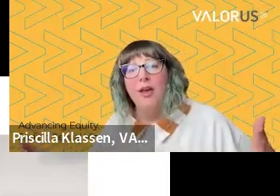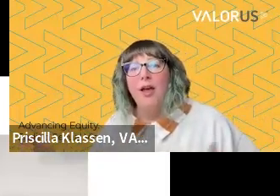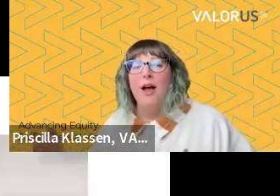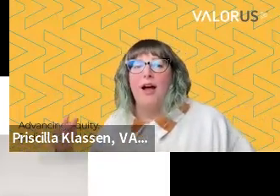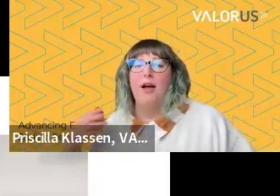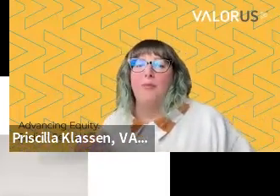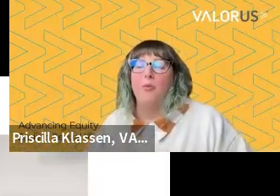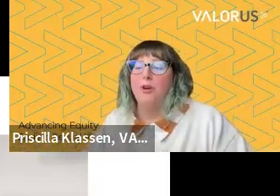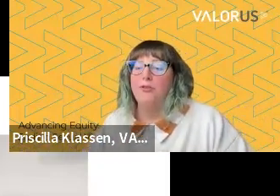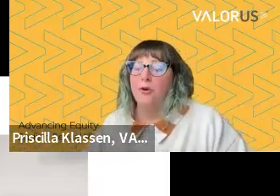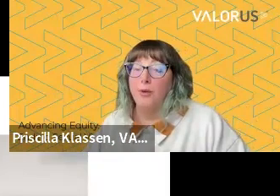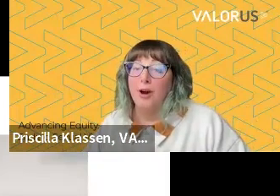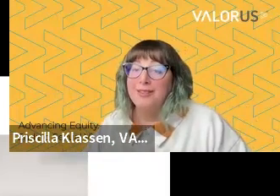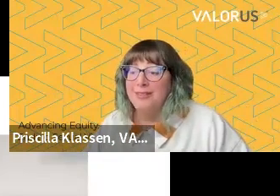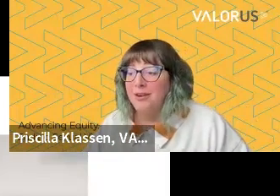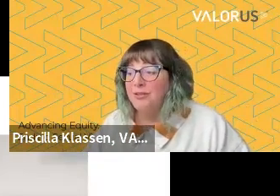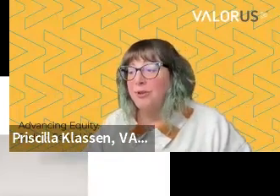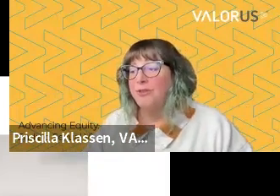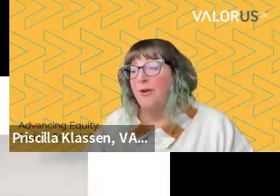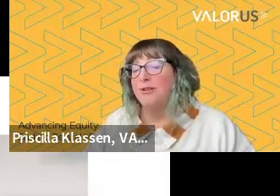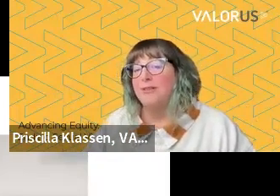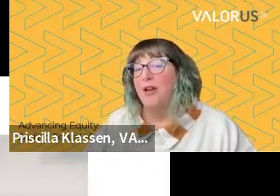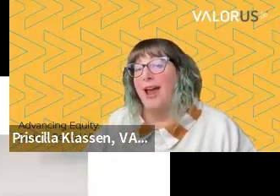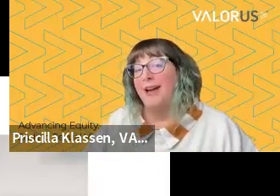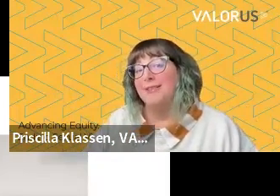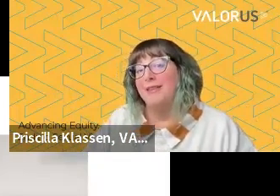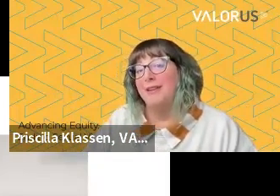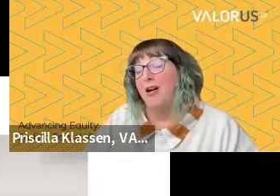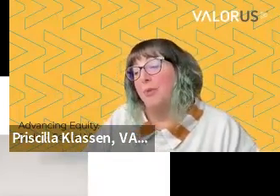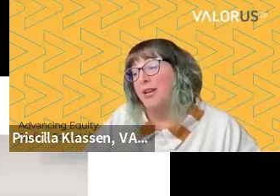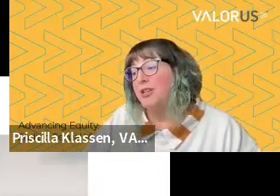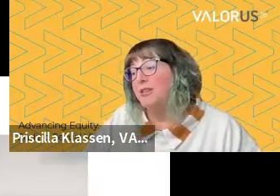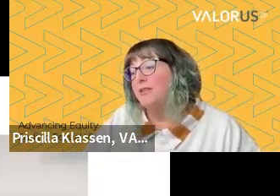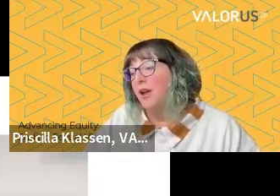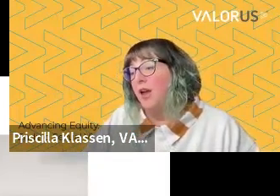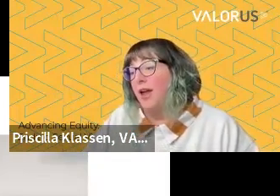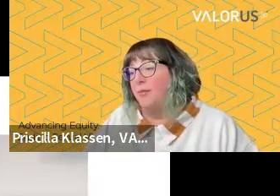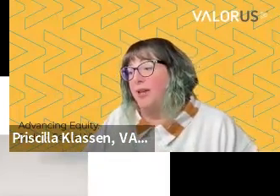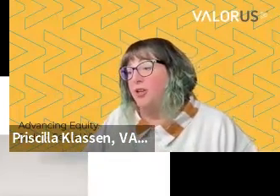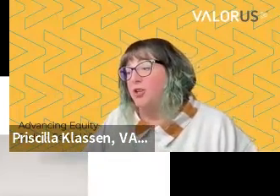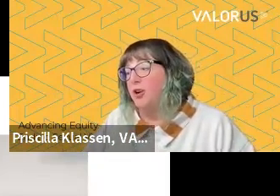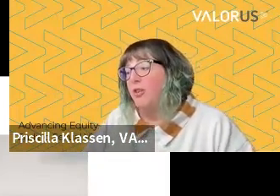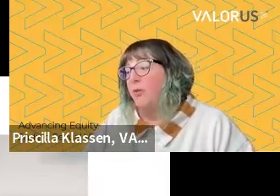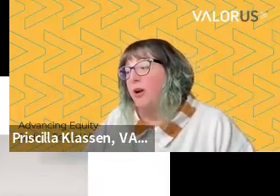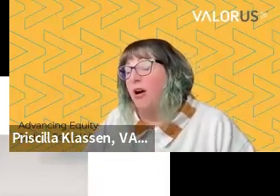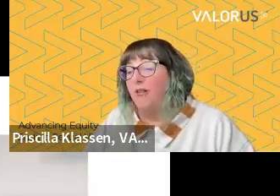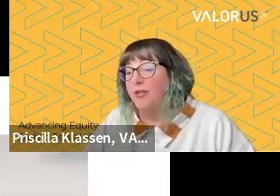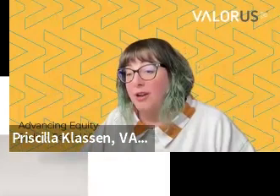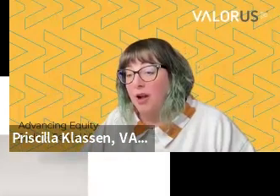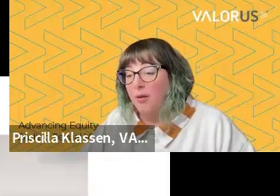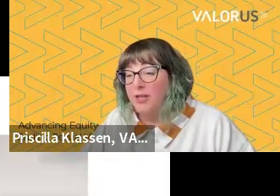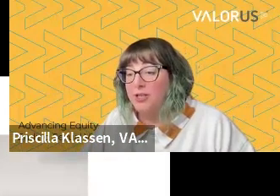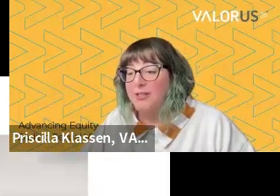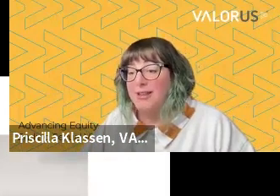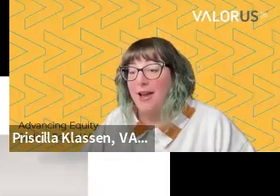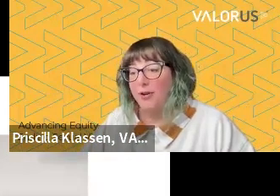you're with. The one for rape crisis centers really focuses on access and accommodations and making sure that we are